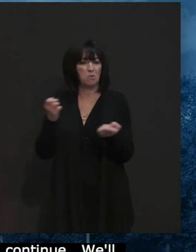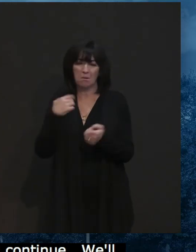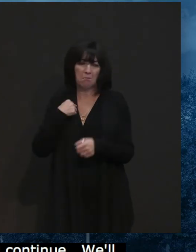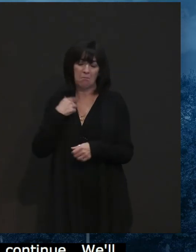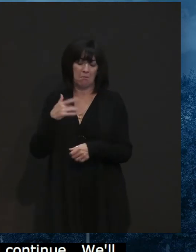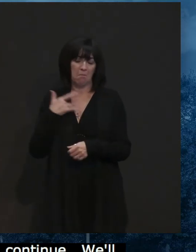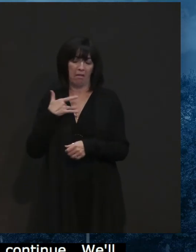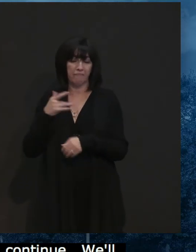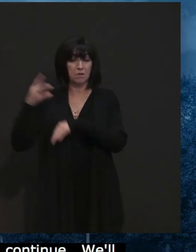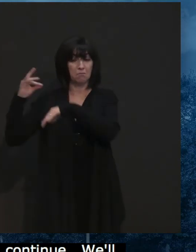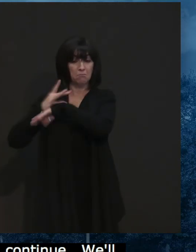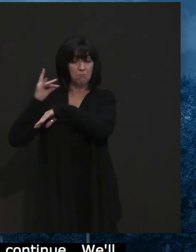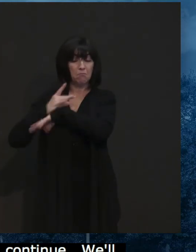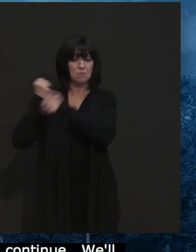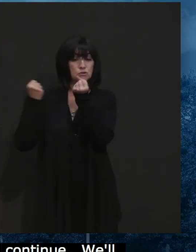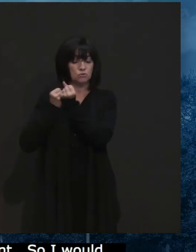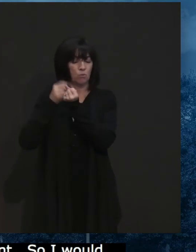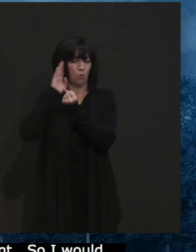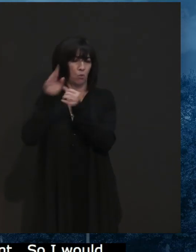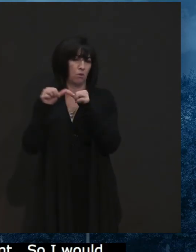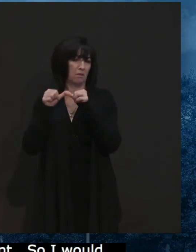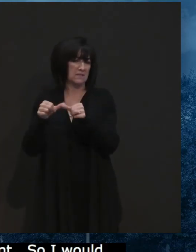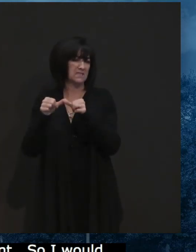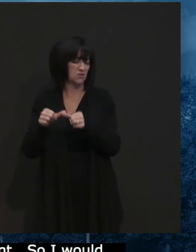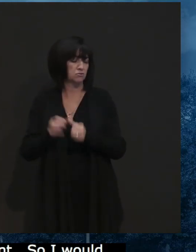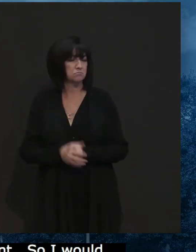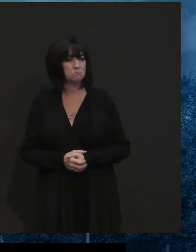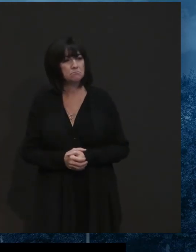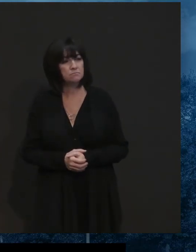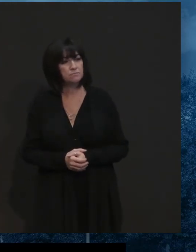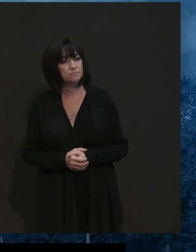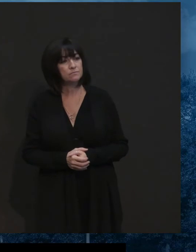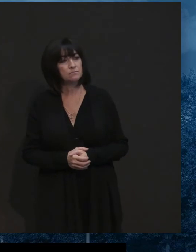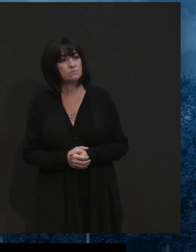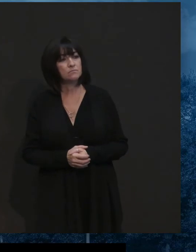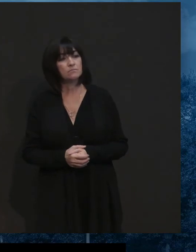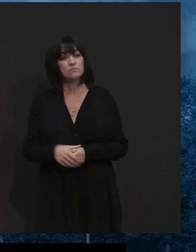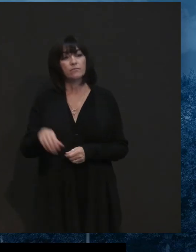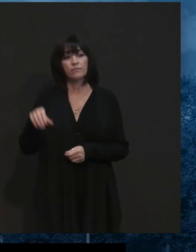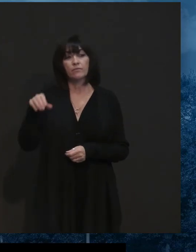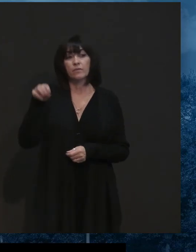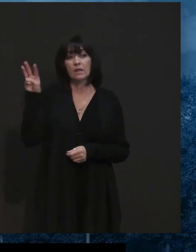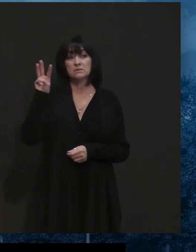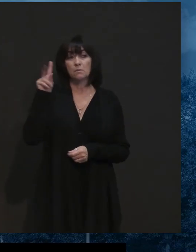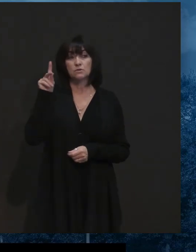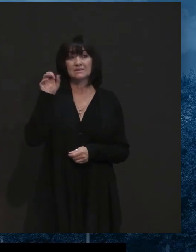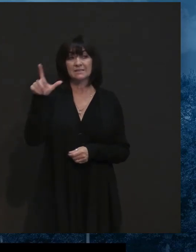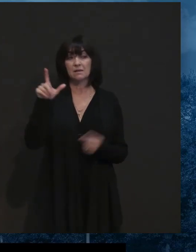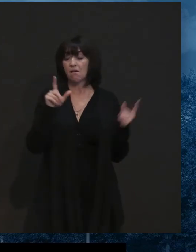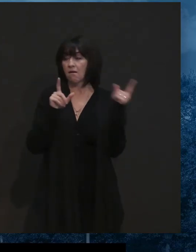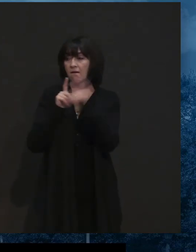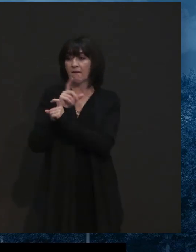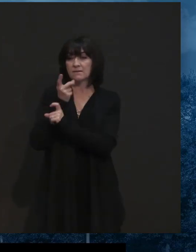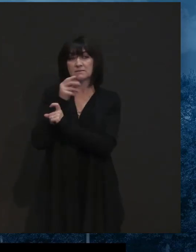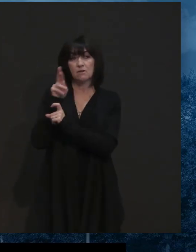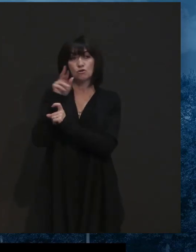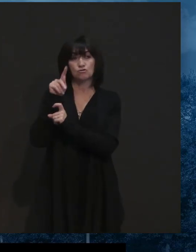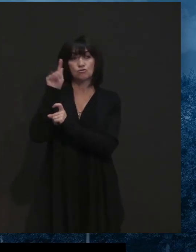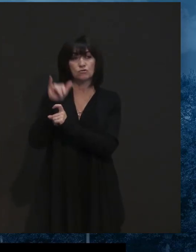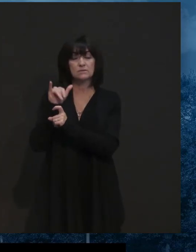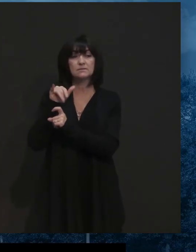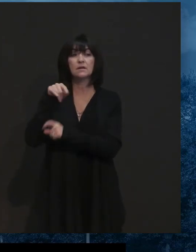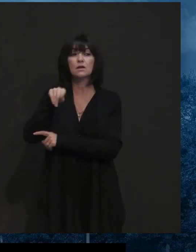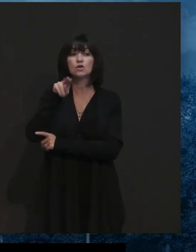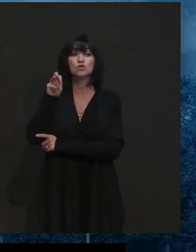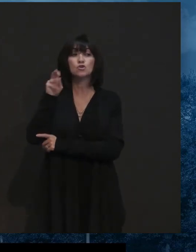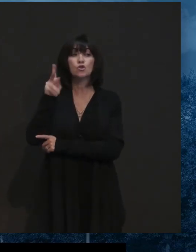continue. Next question is from Amy Cherry at WDEL. This is for Dr. Rattay. Newark's Cafe Gelato